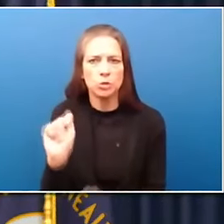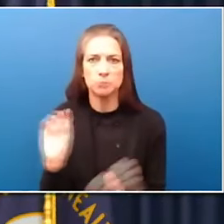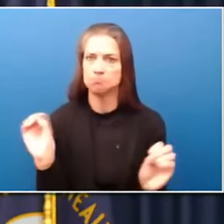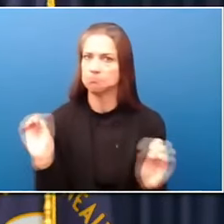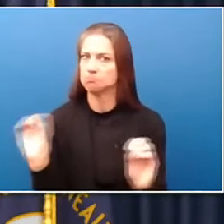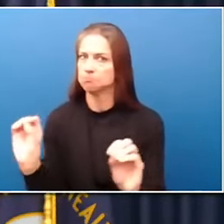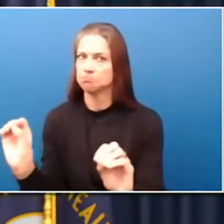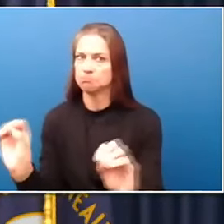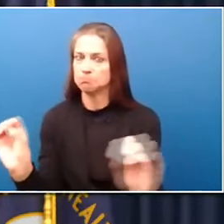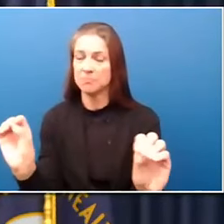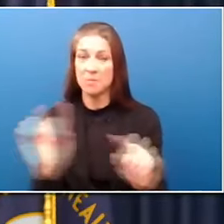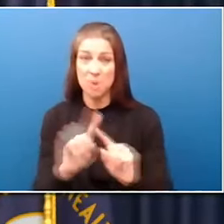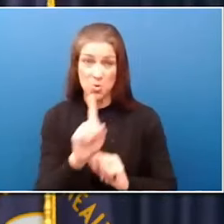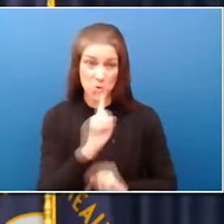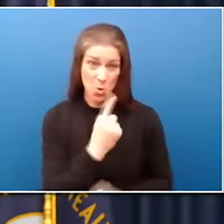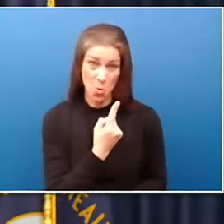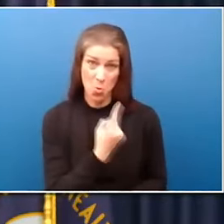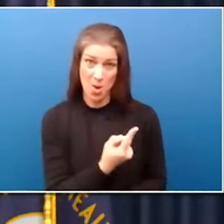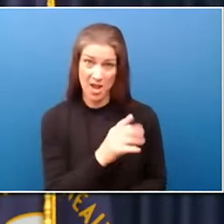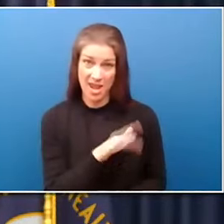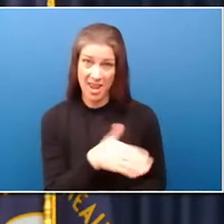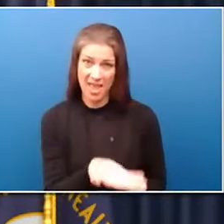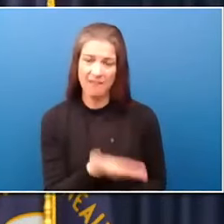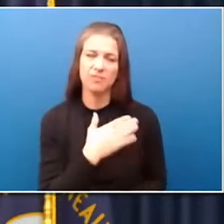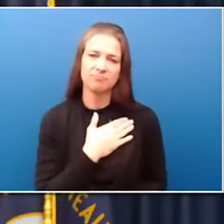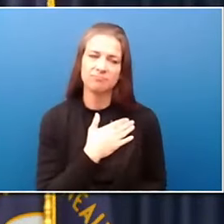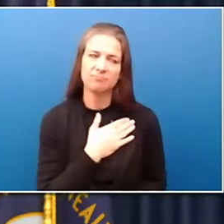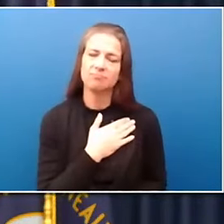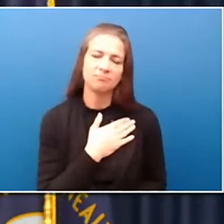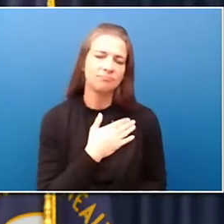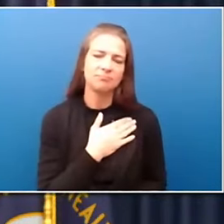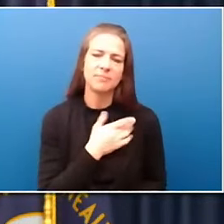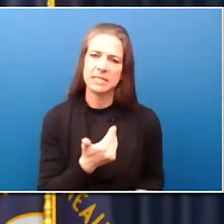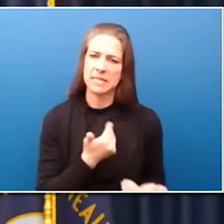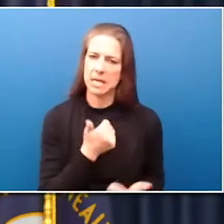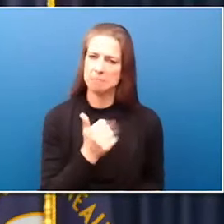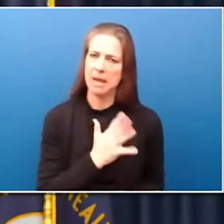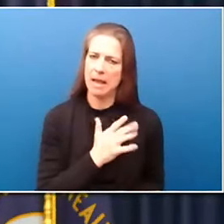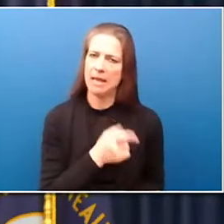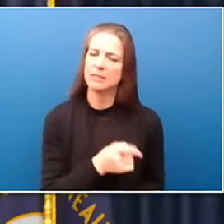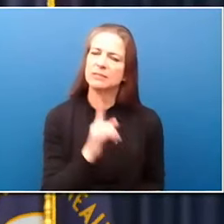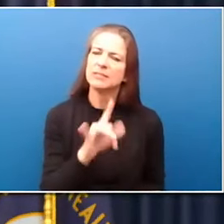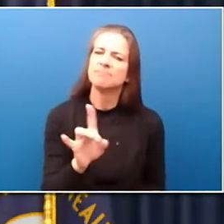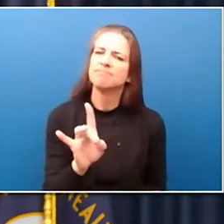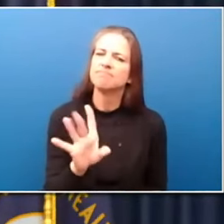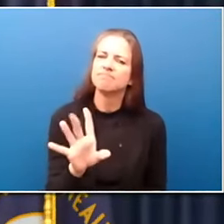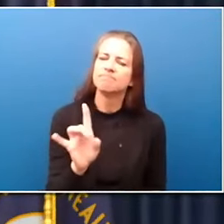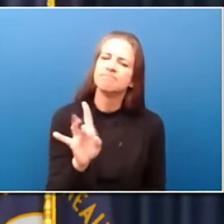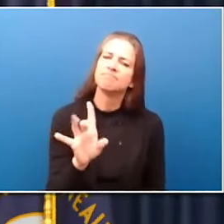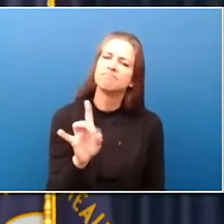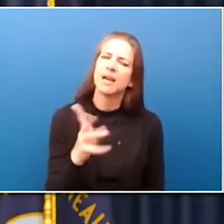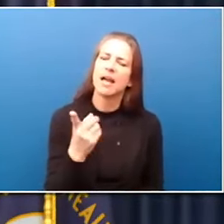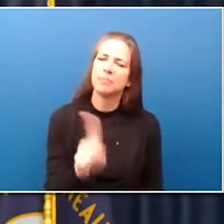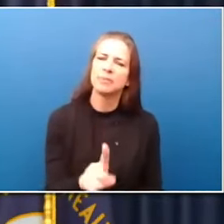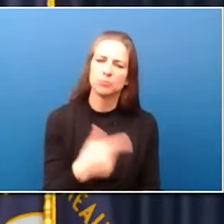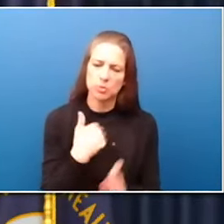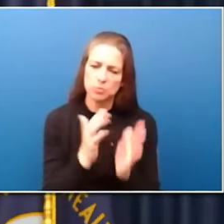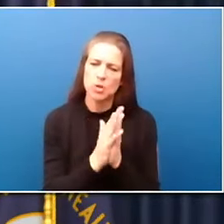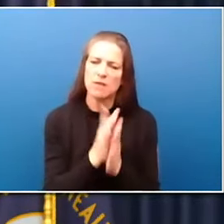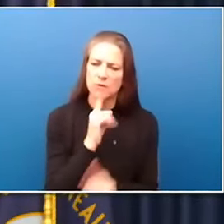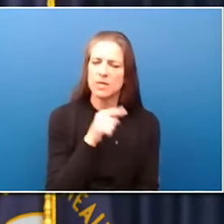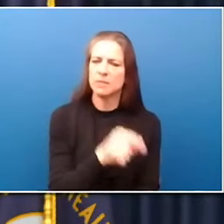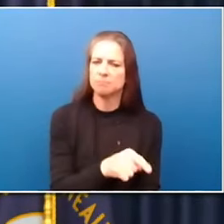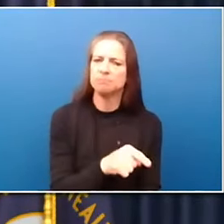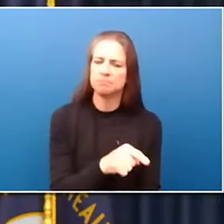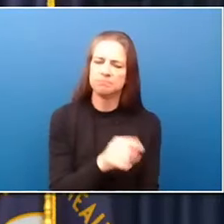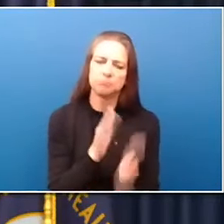of one life, and I believe this is a young man, is a tragic occurrence, and we'll be praying for him and